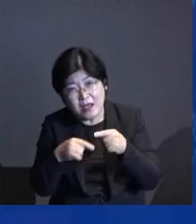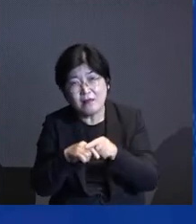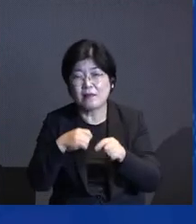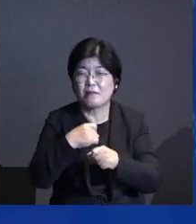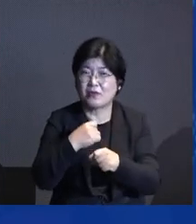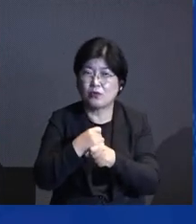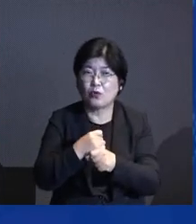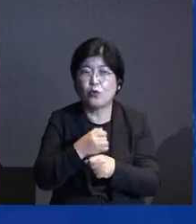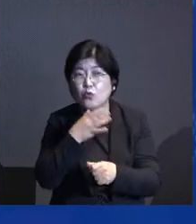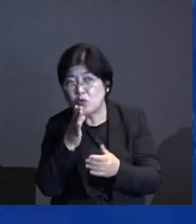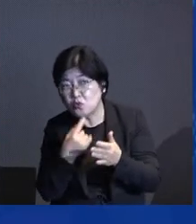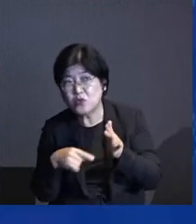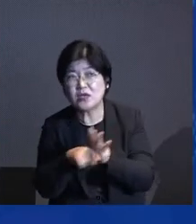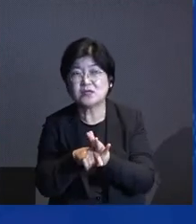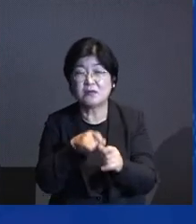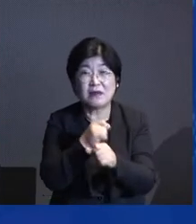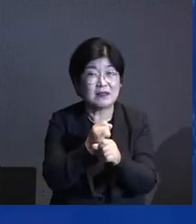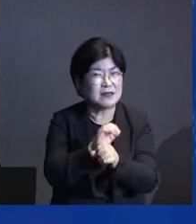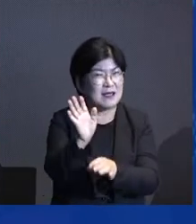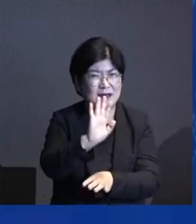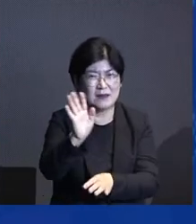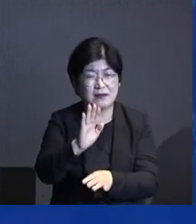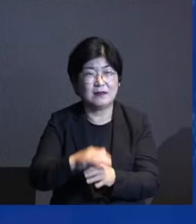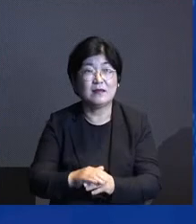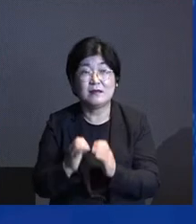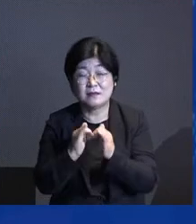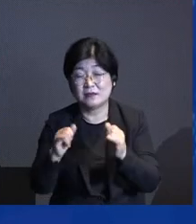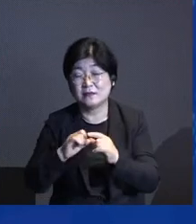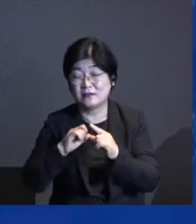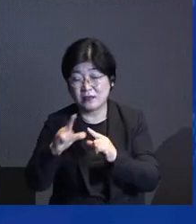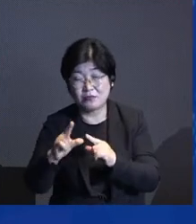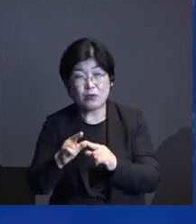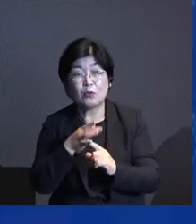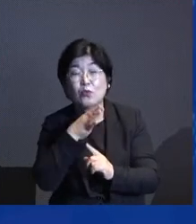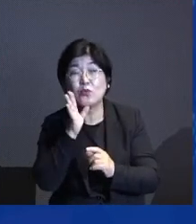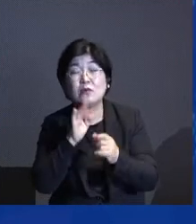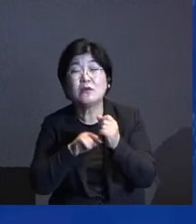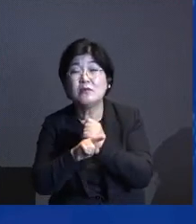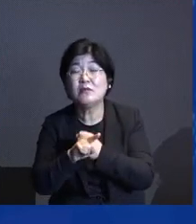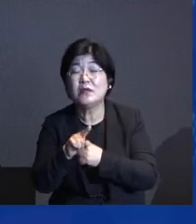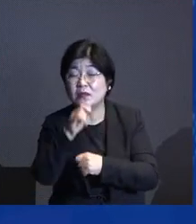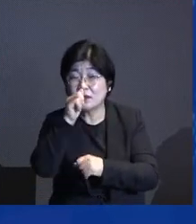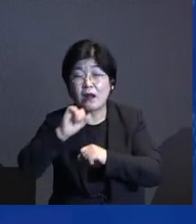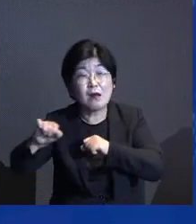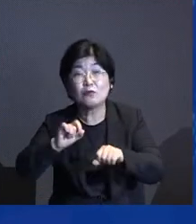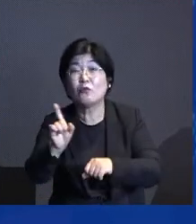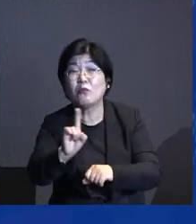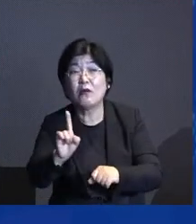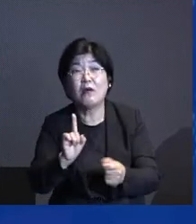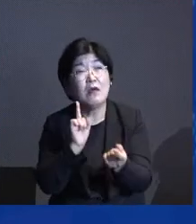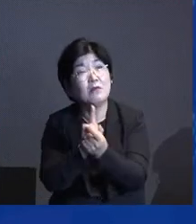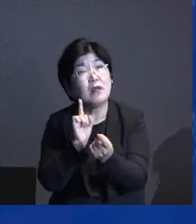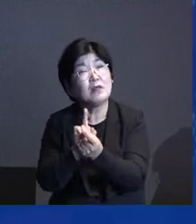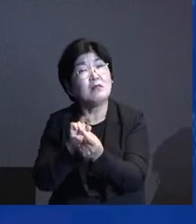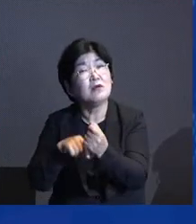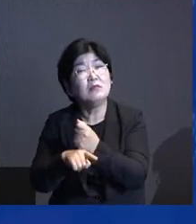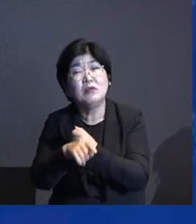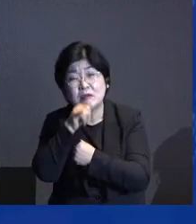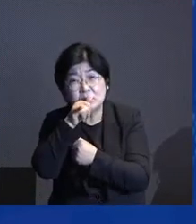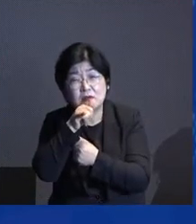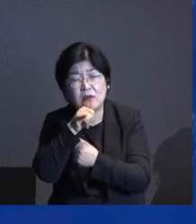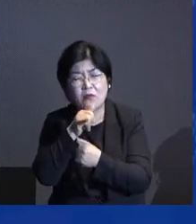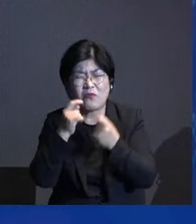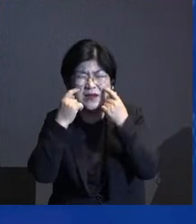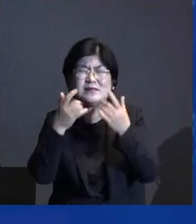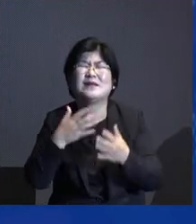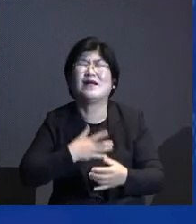what makes encounters and activities meaningful to them. And now Susanne will show you different ways of building communities